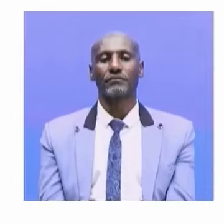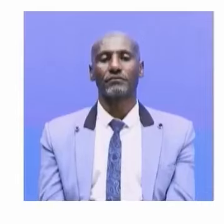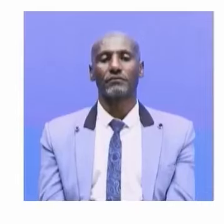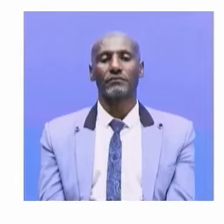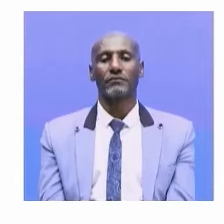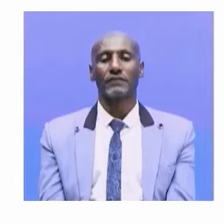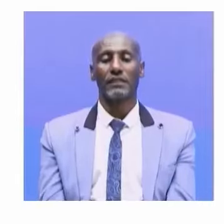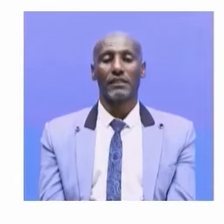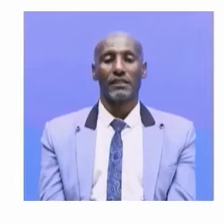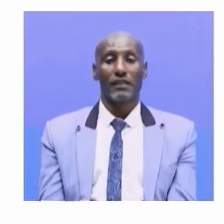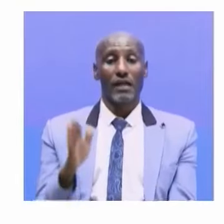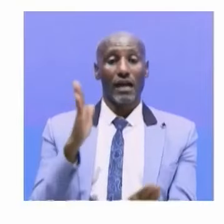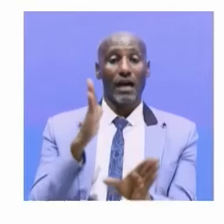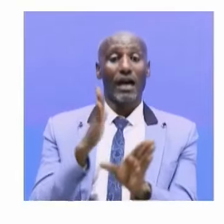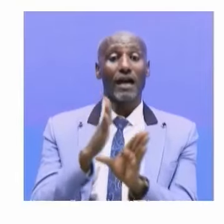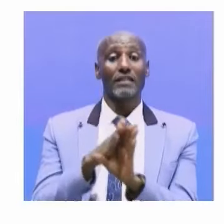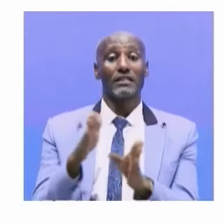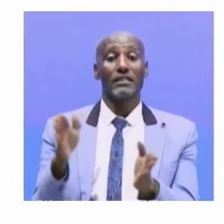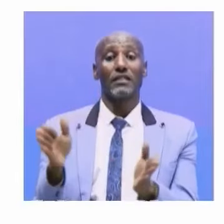at school.